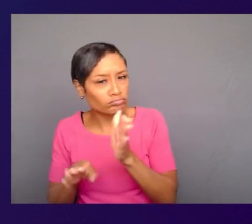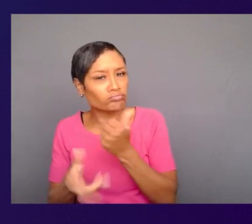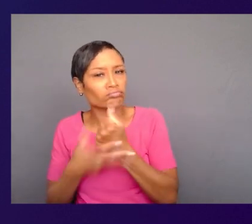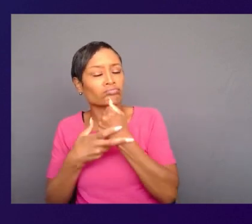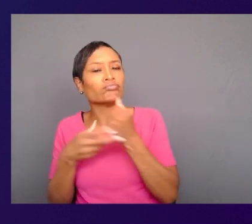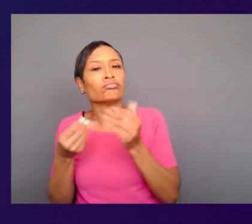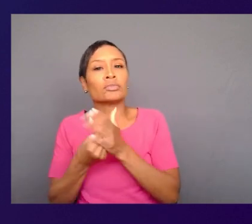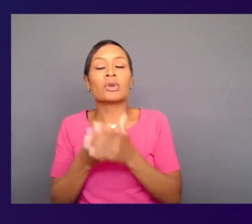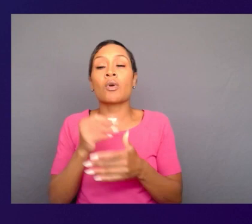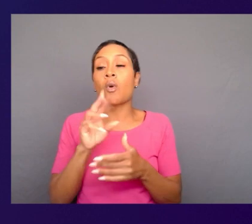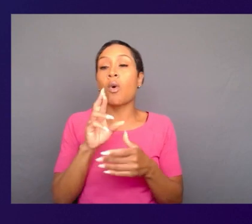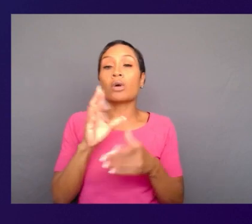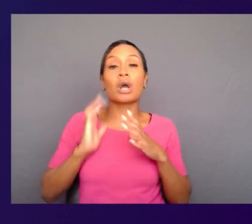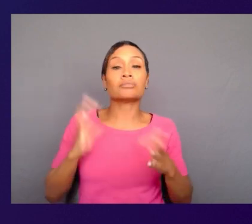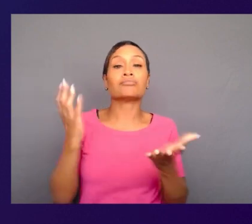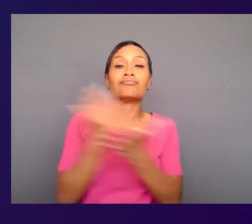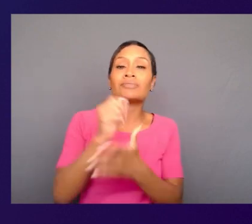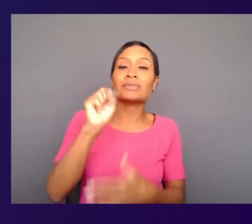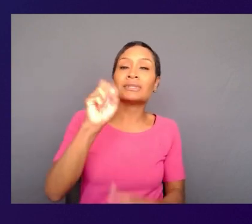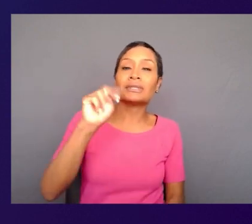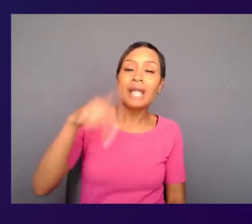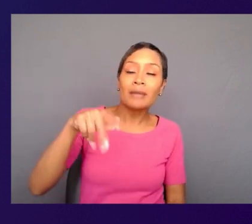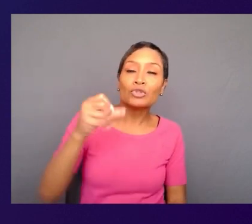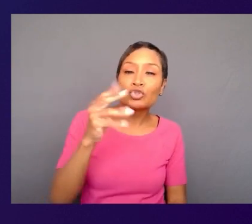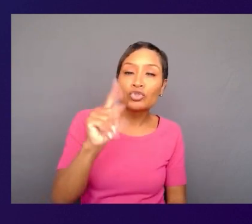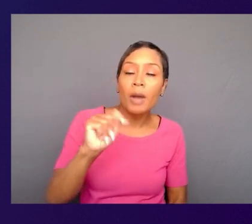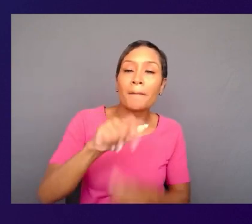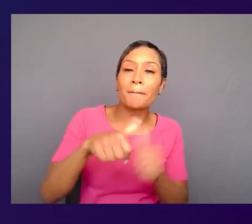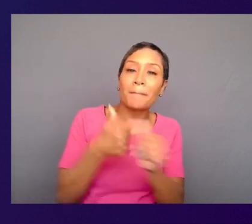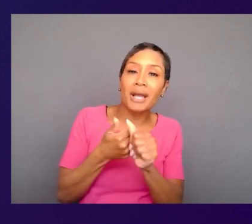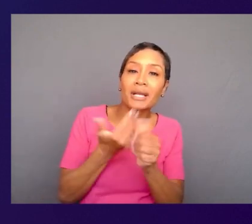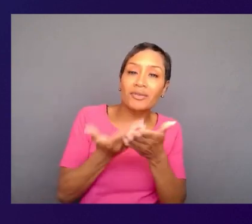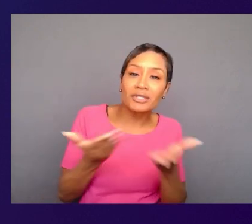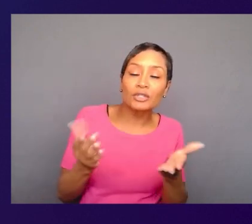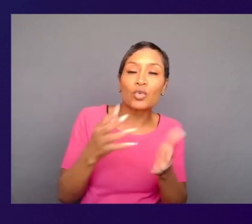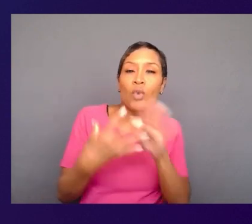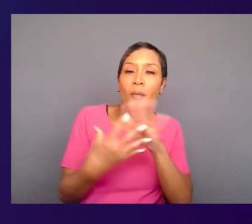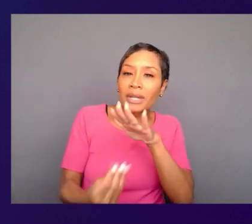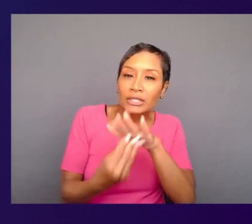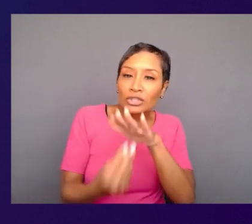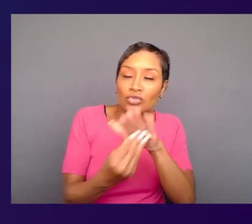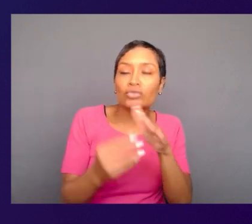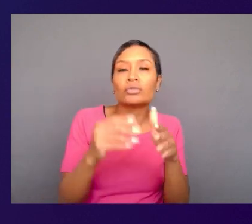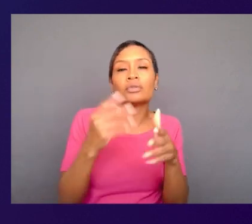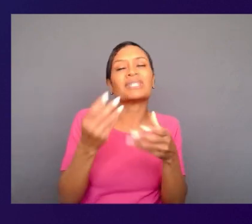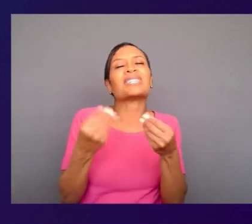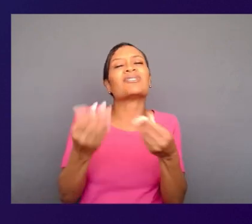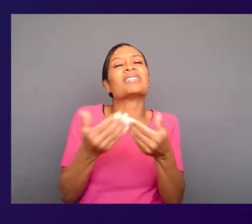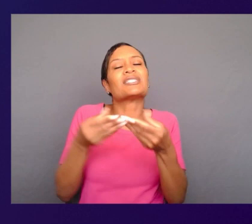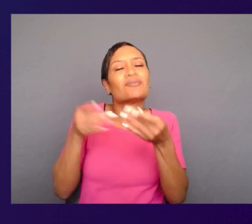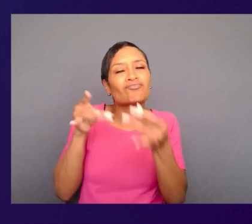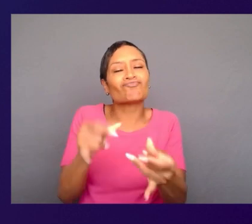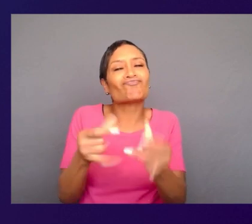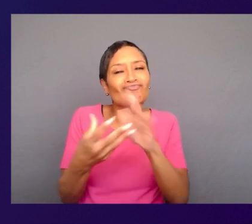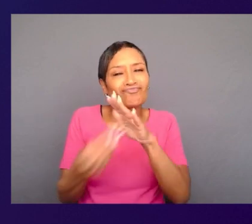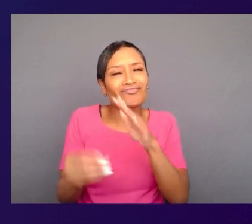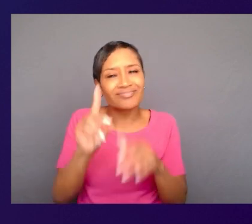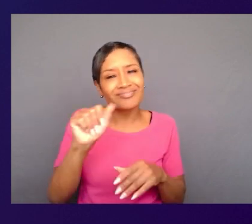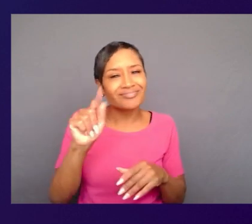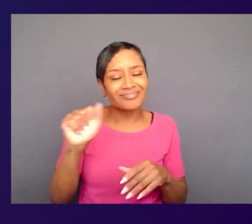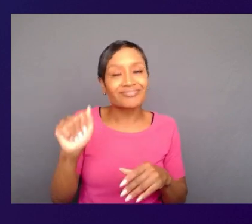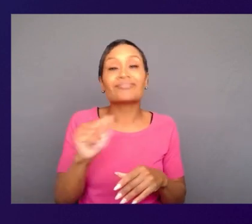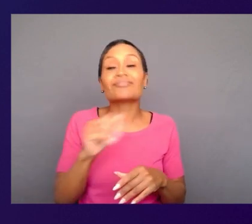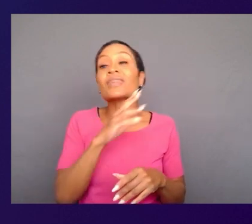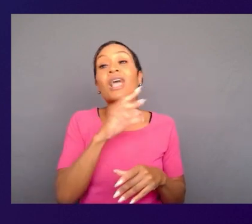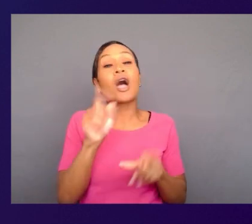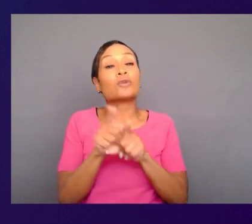built-in snapshot, shadow copy, backup features, replication features to easily and efficiently replicate their data. And lastly, we offer a number of